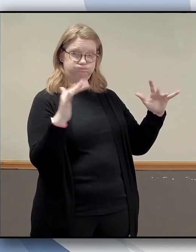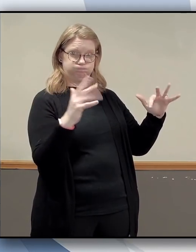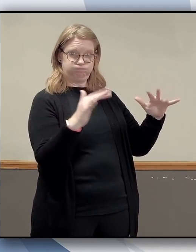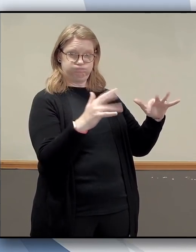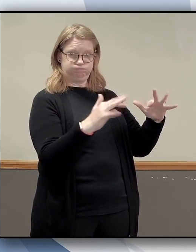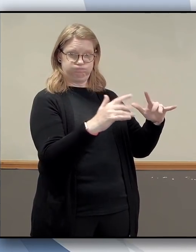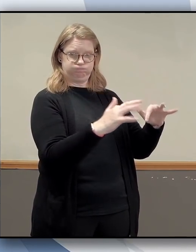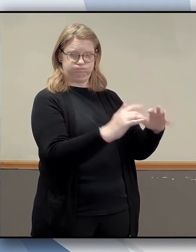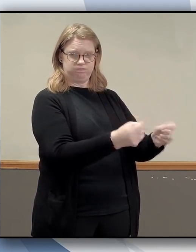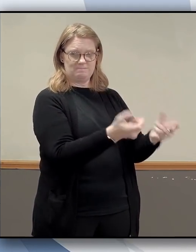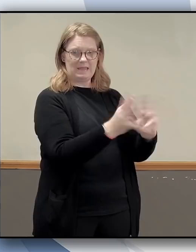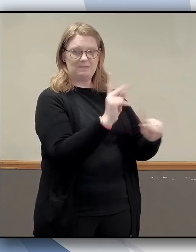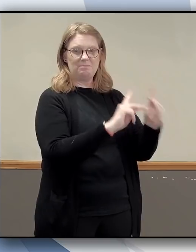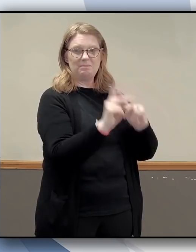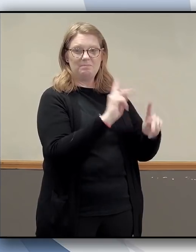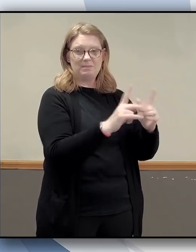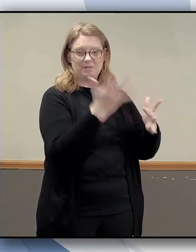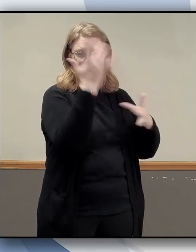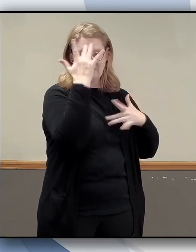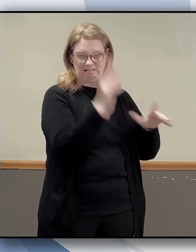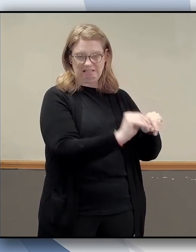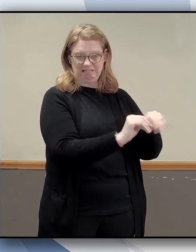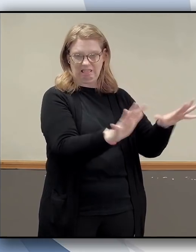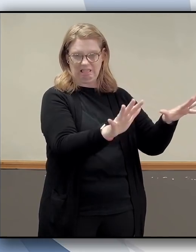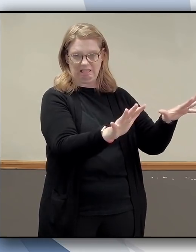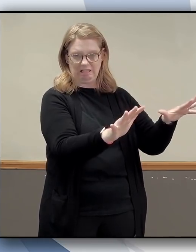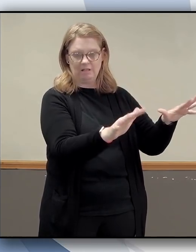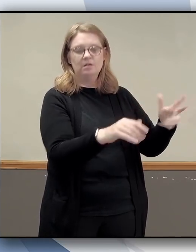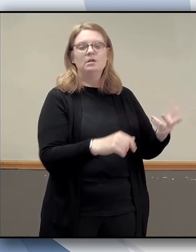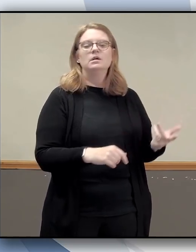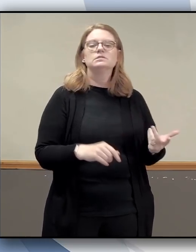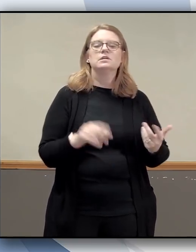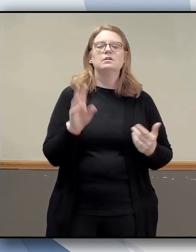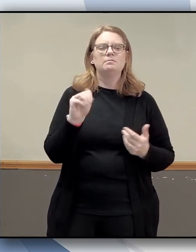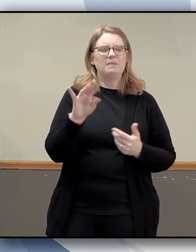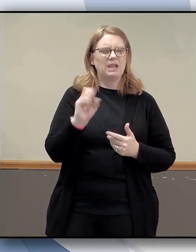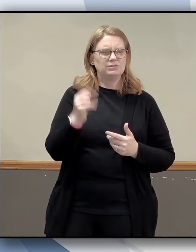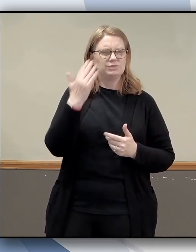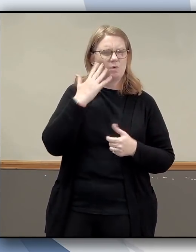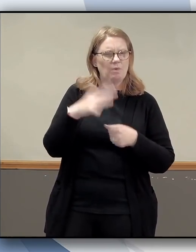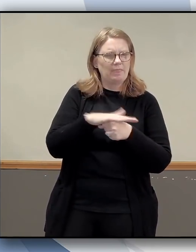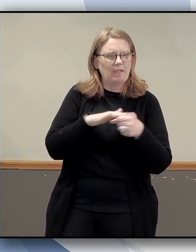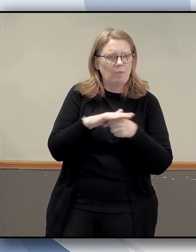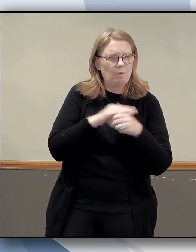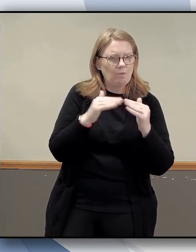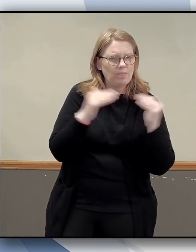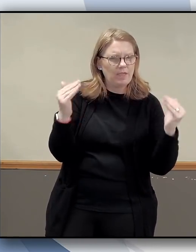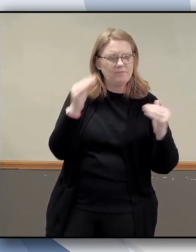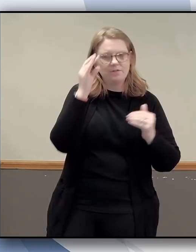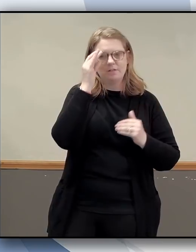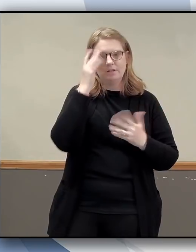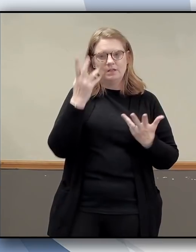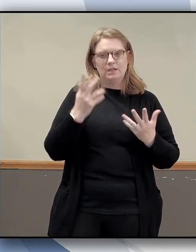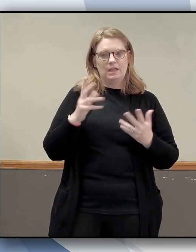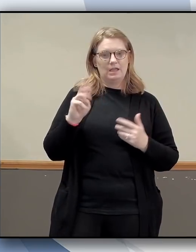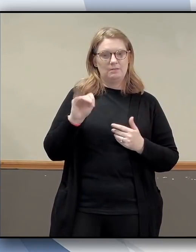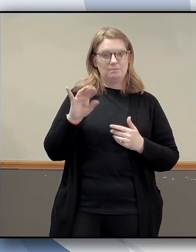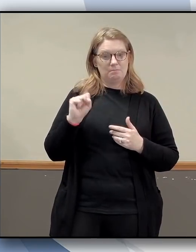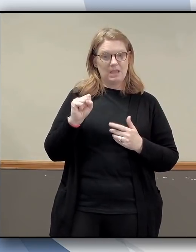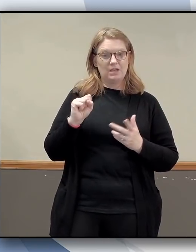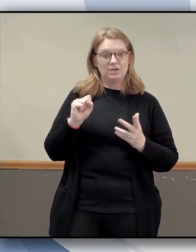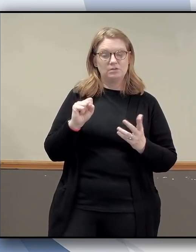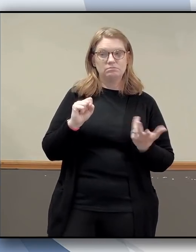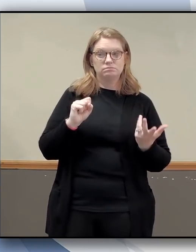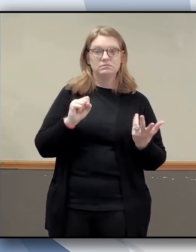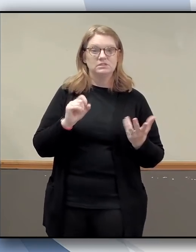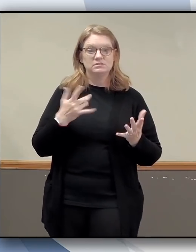think that, again, mayors are going to know at the local level, and we had mayors on the call today that left the call with action items. I'm going to go